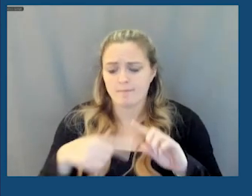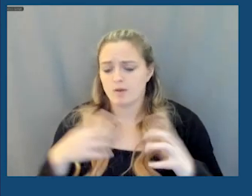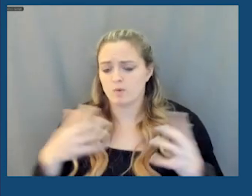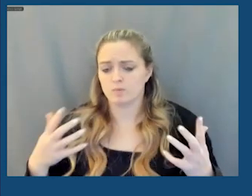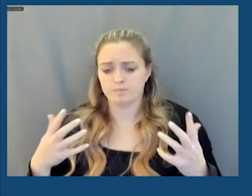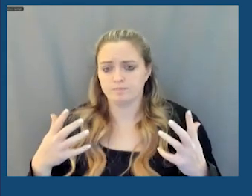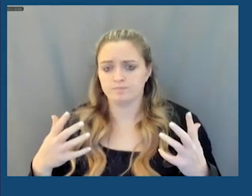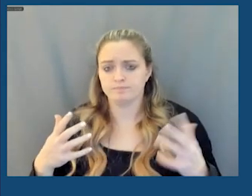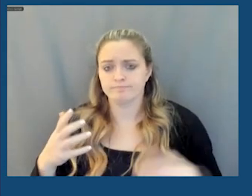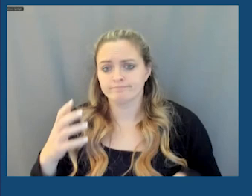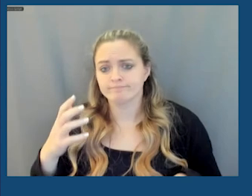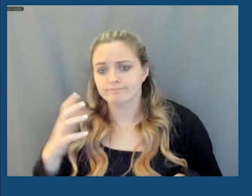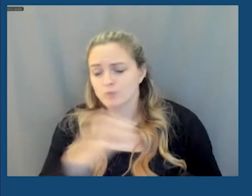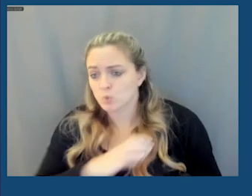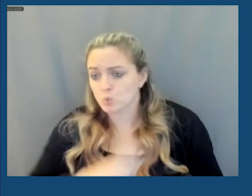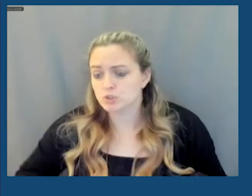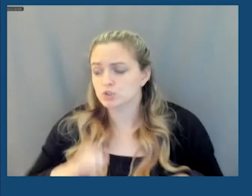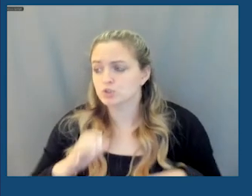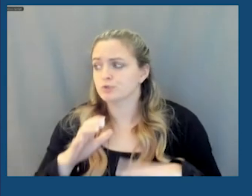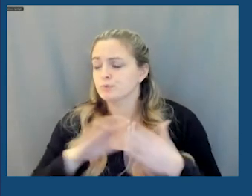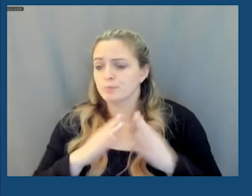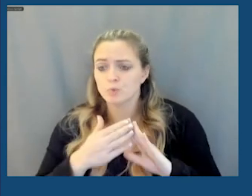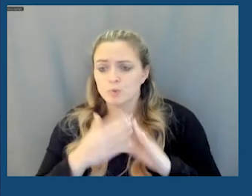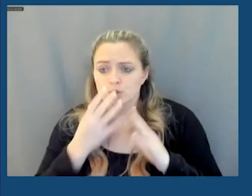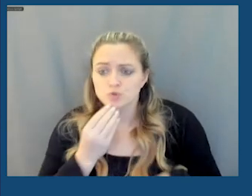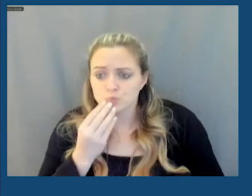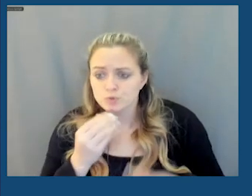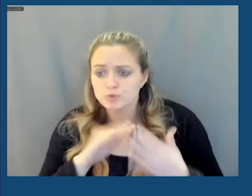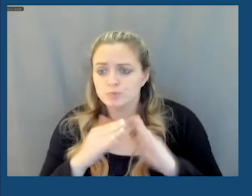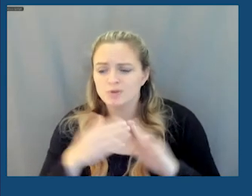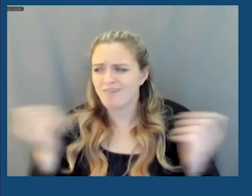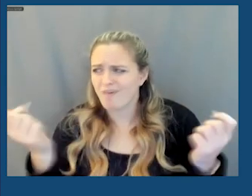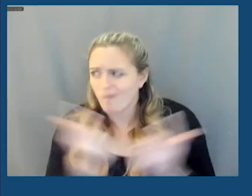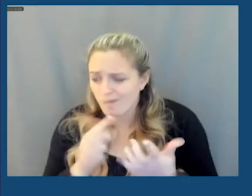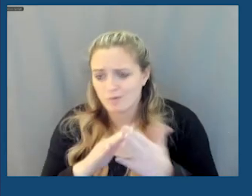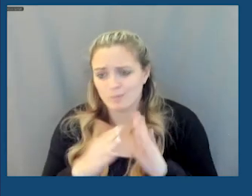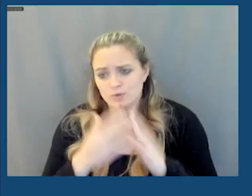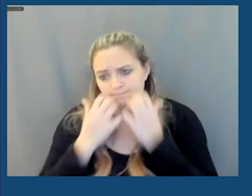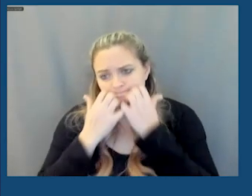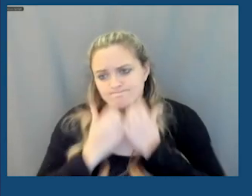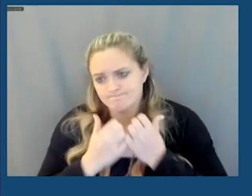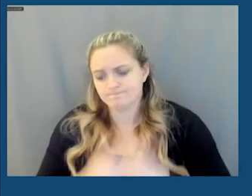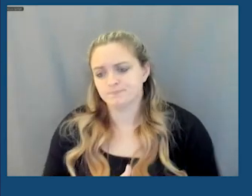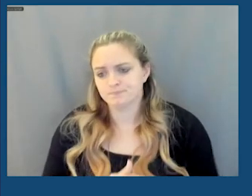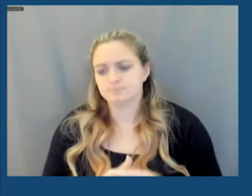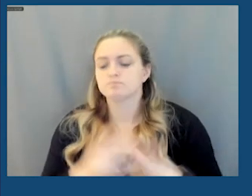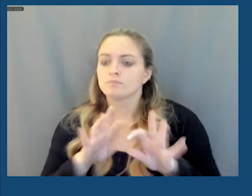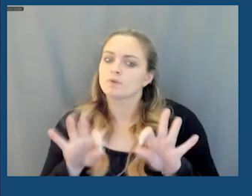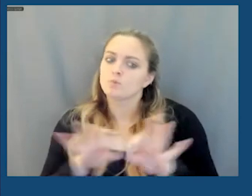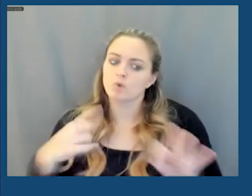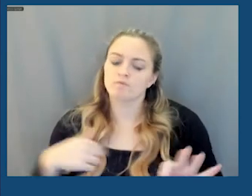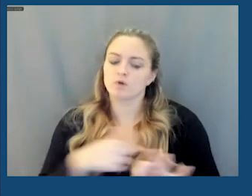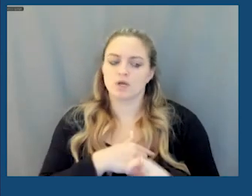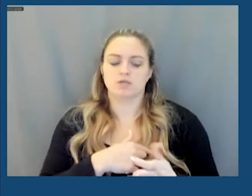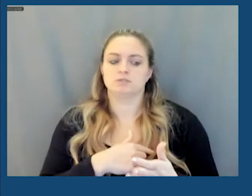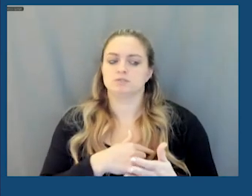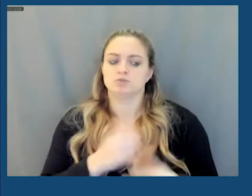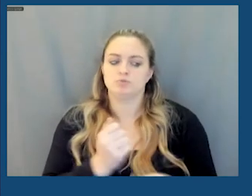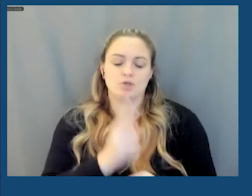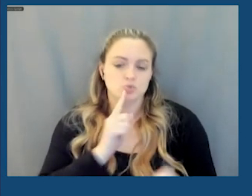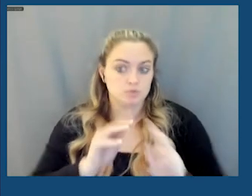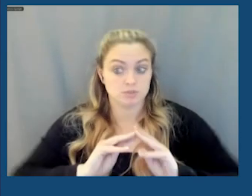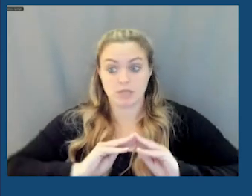Christian community, we care about the Jewish community, we care about all communities. And it is important for us to make that very